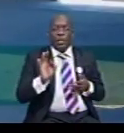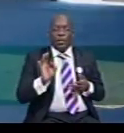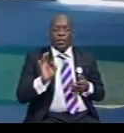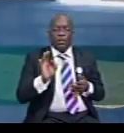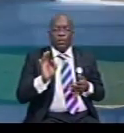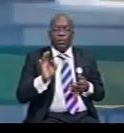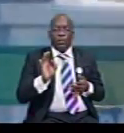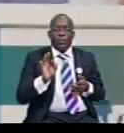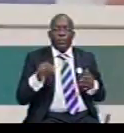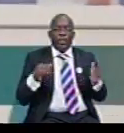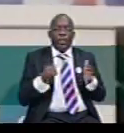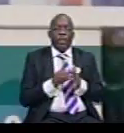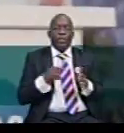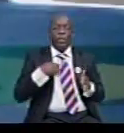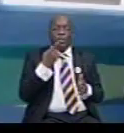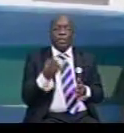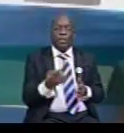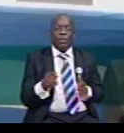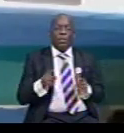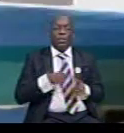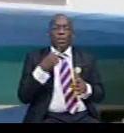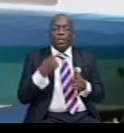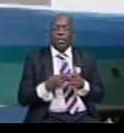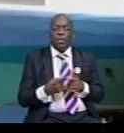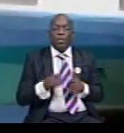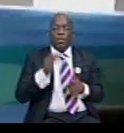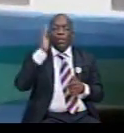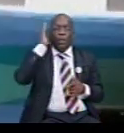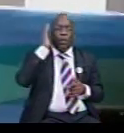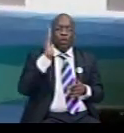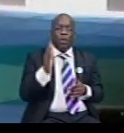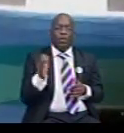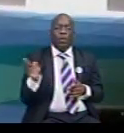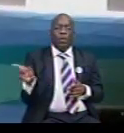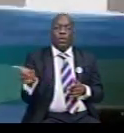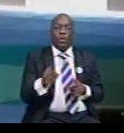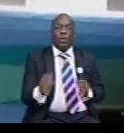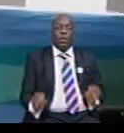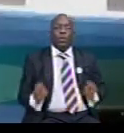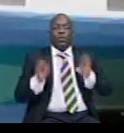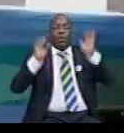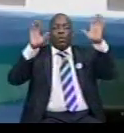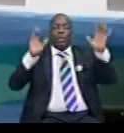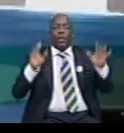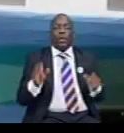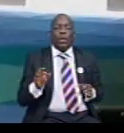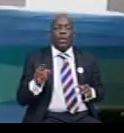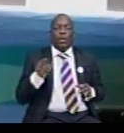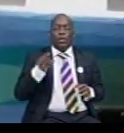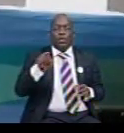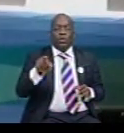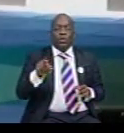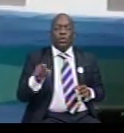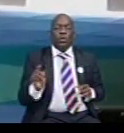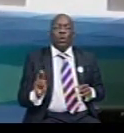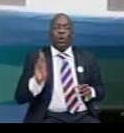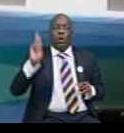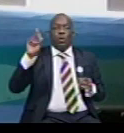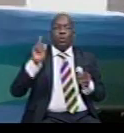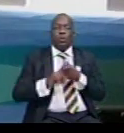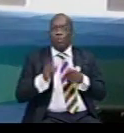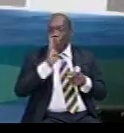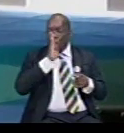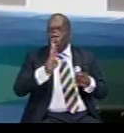it says, then shall they deliver you and to be afflicted,